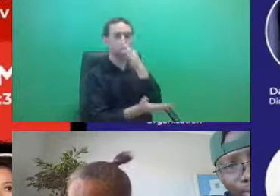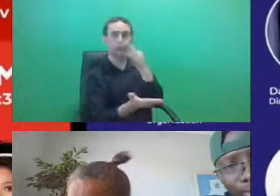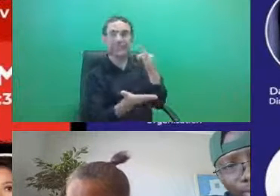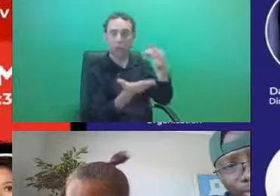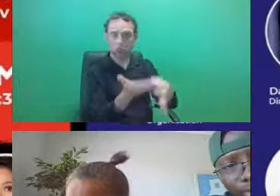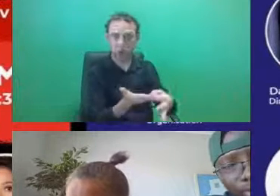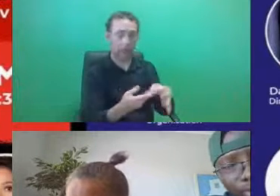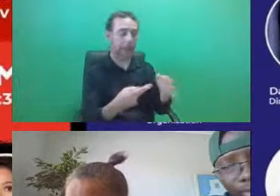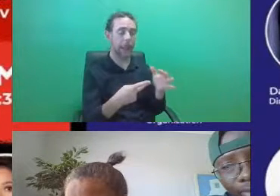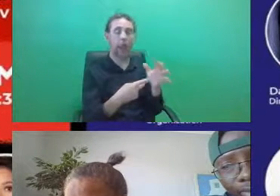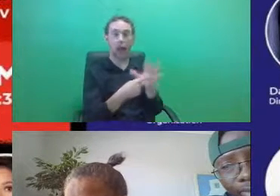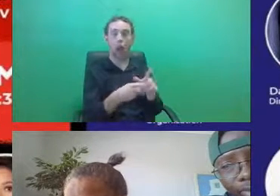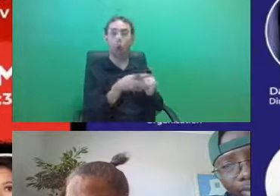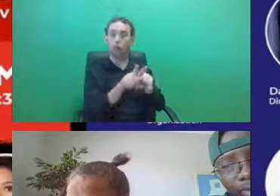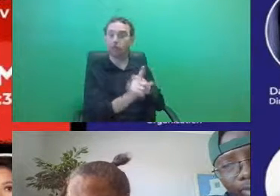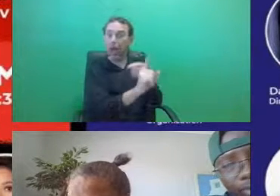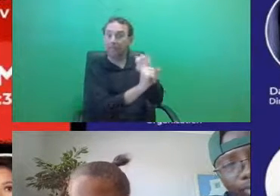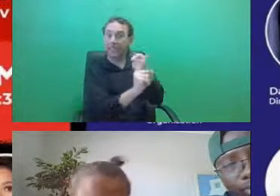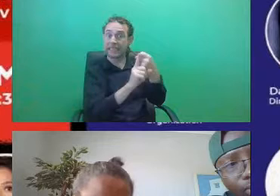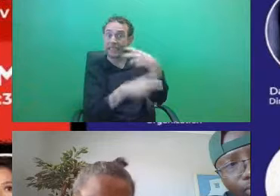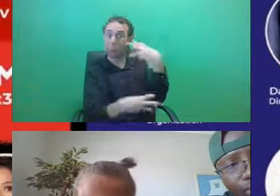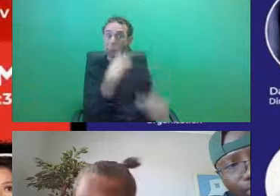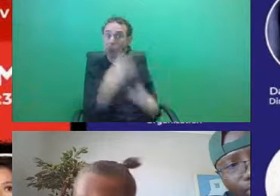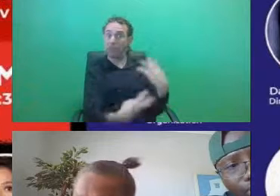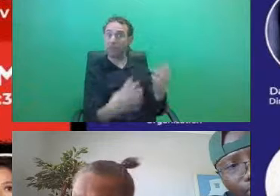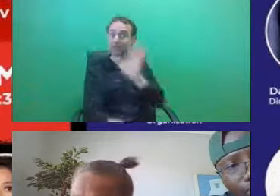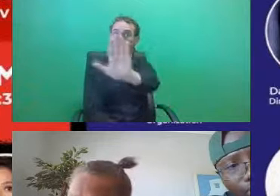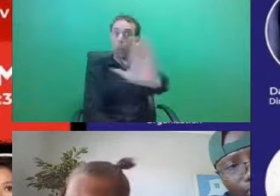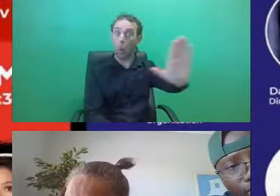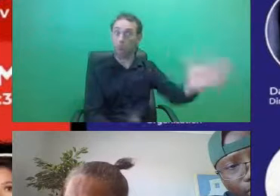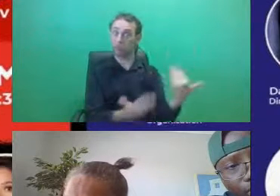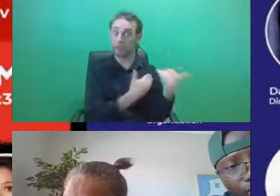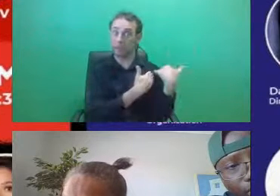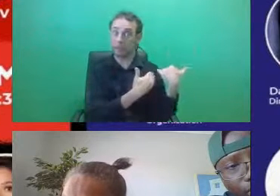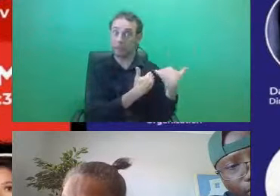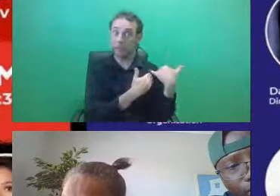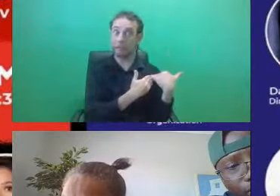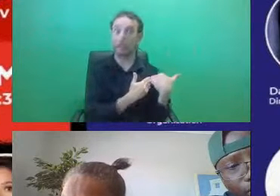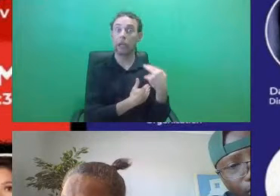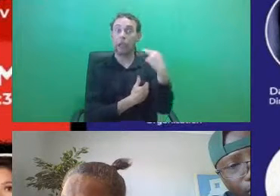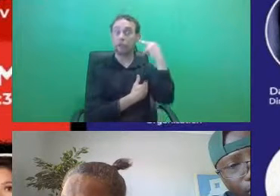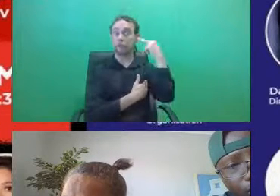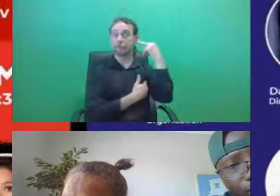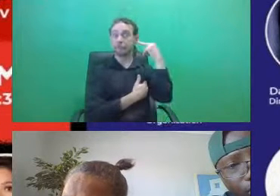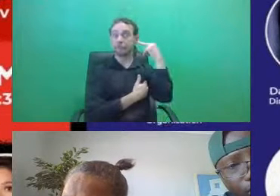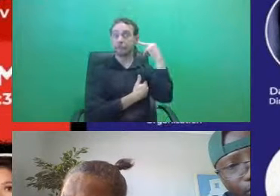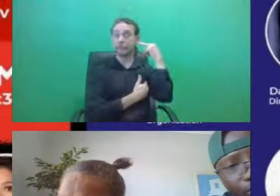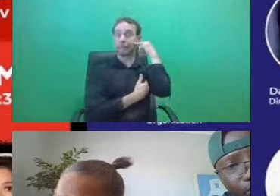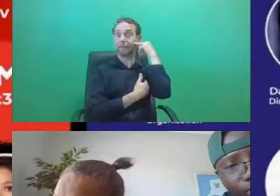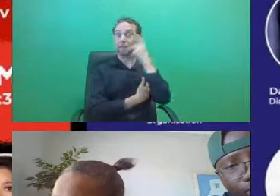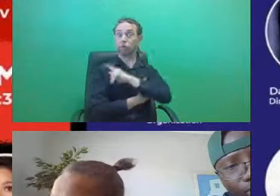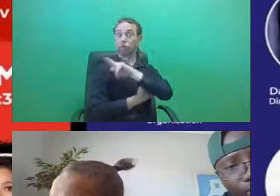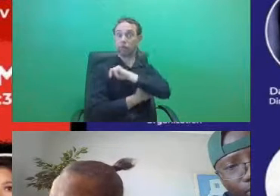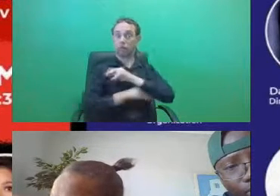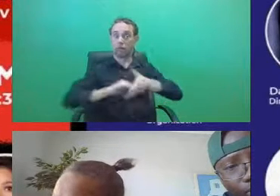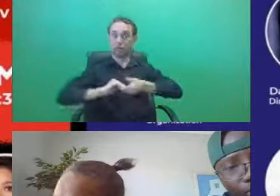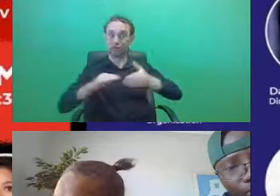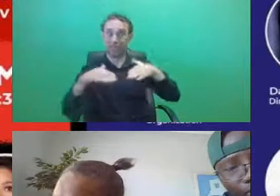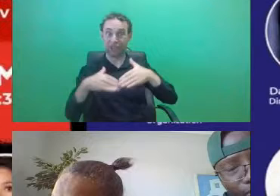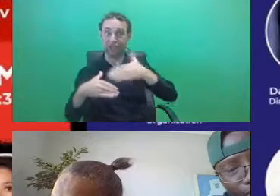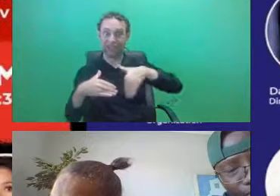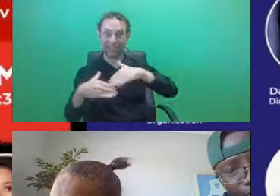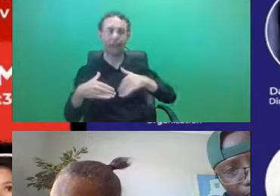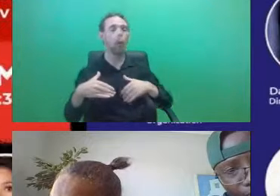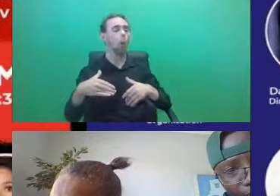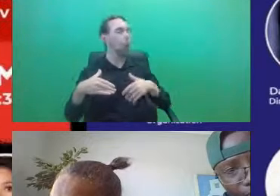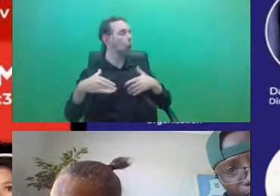the advocacy that you're playing and the role that KZNDA is playing within this, in representation of persons